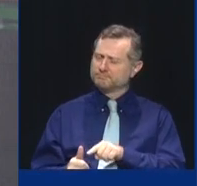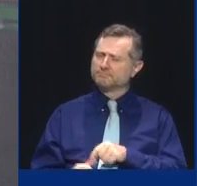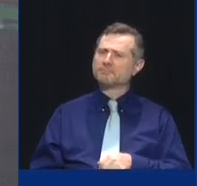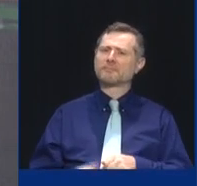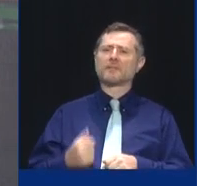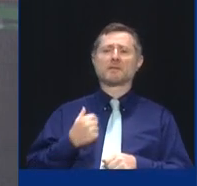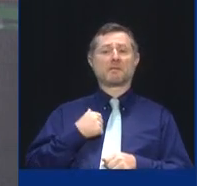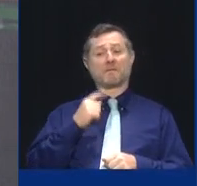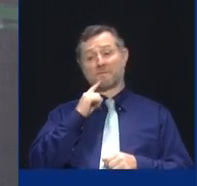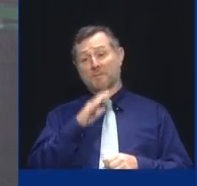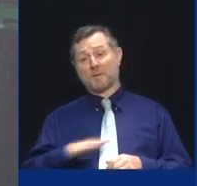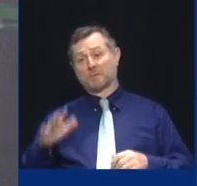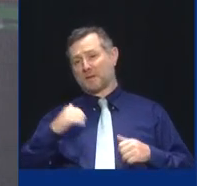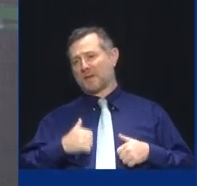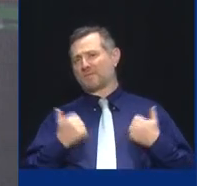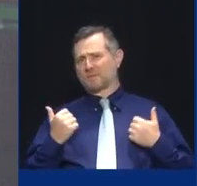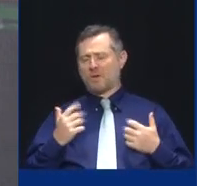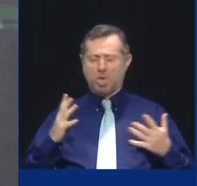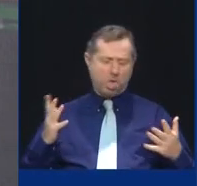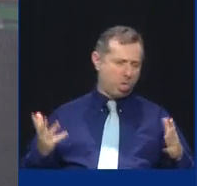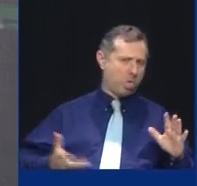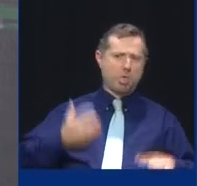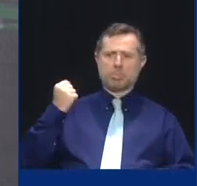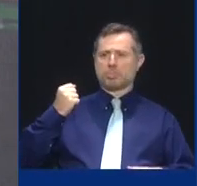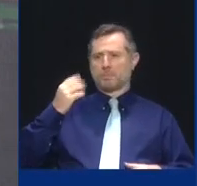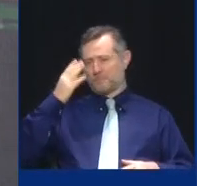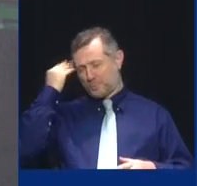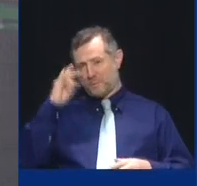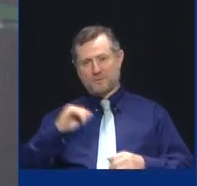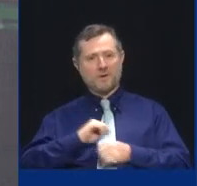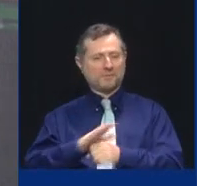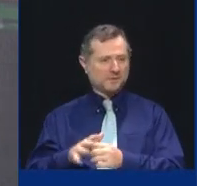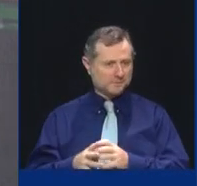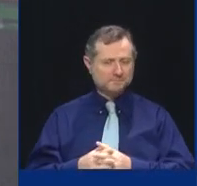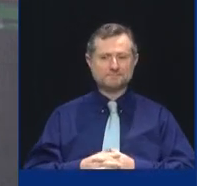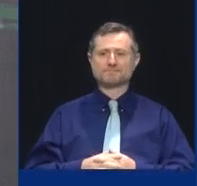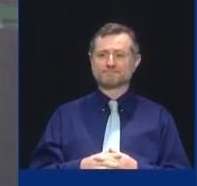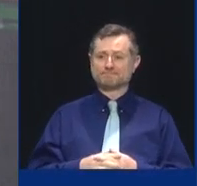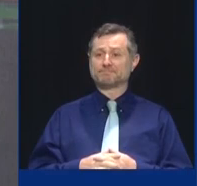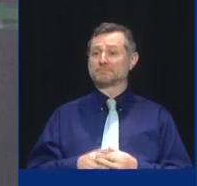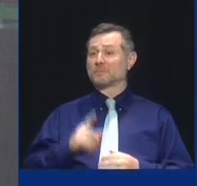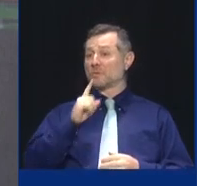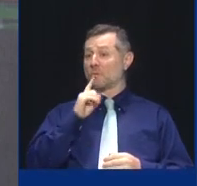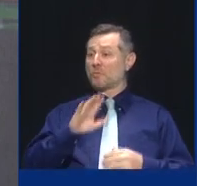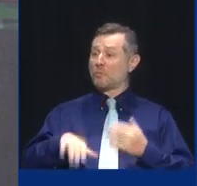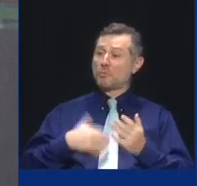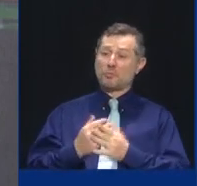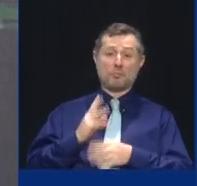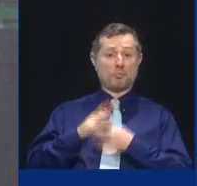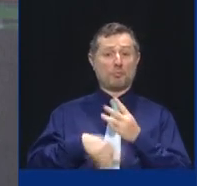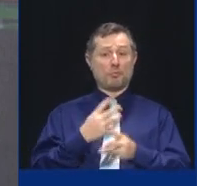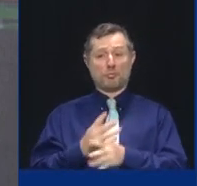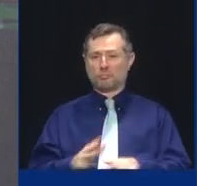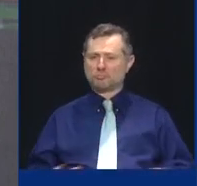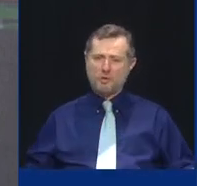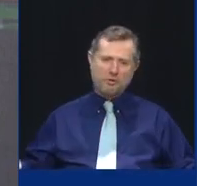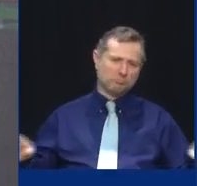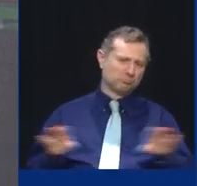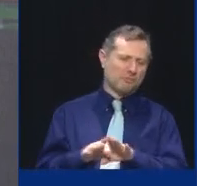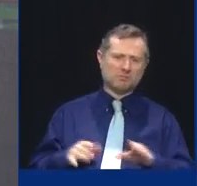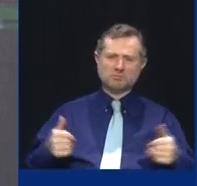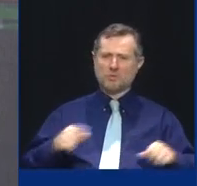button on life and locked up the globe for over a